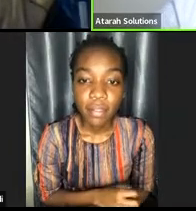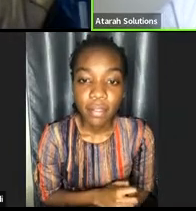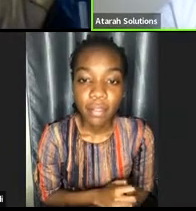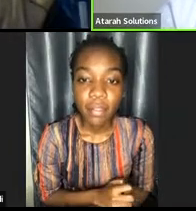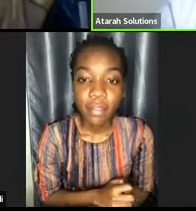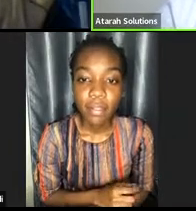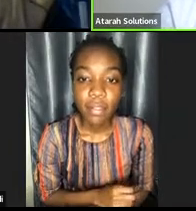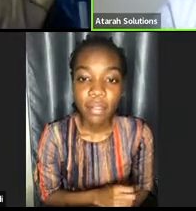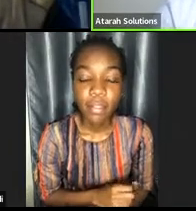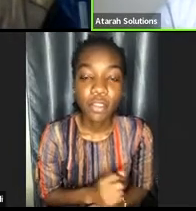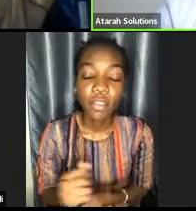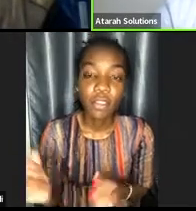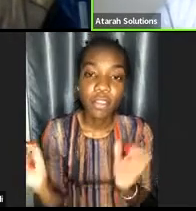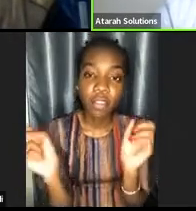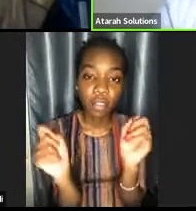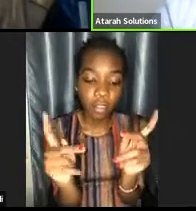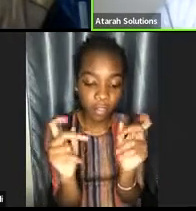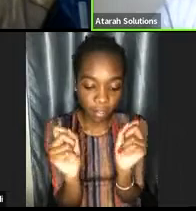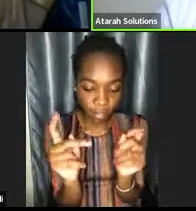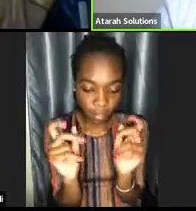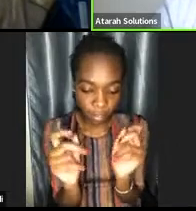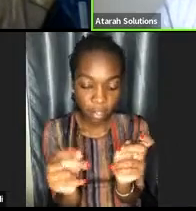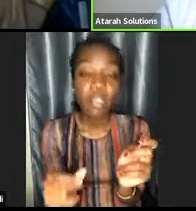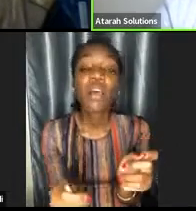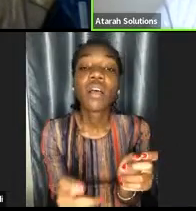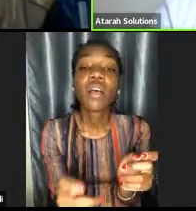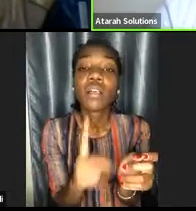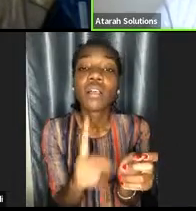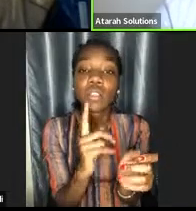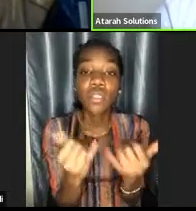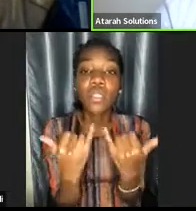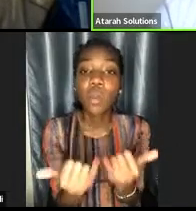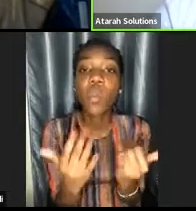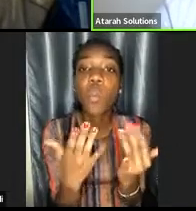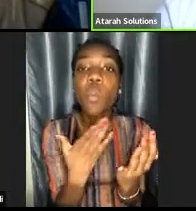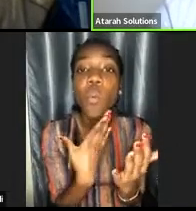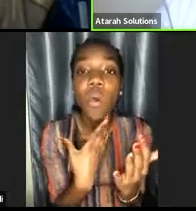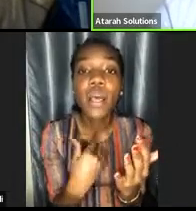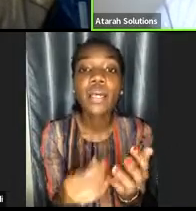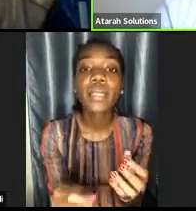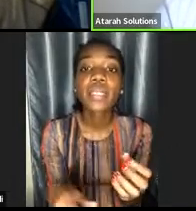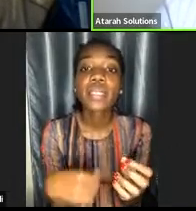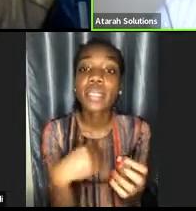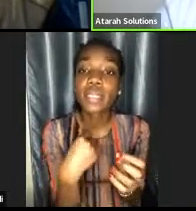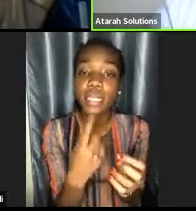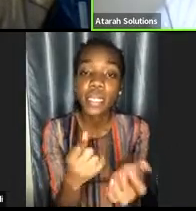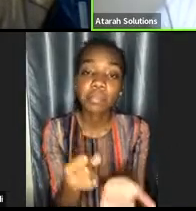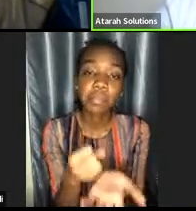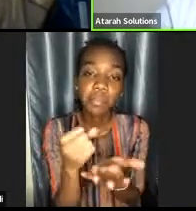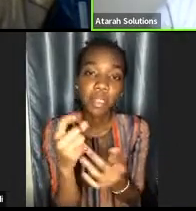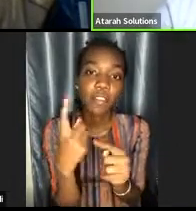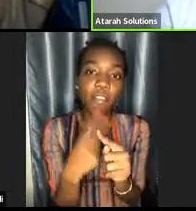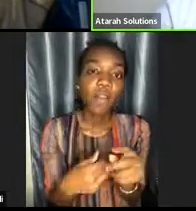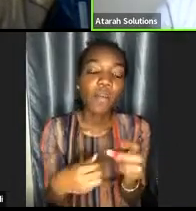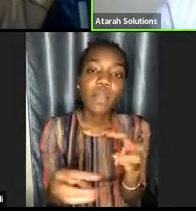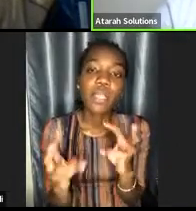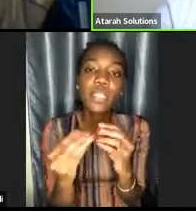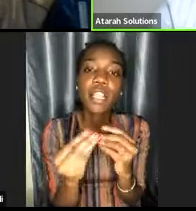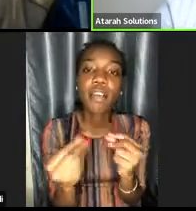right. So allow me to also just give you some goodies from Pathway Service Solutions